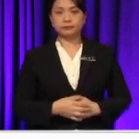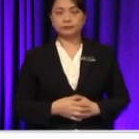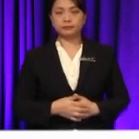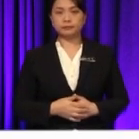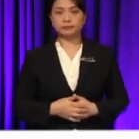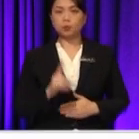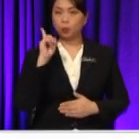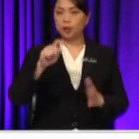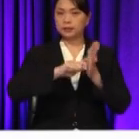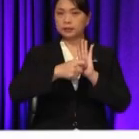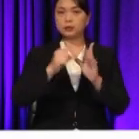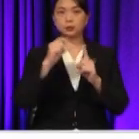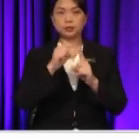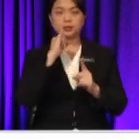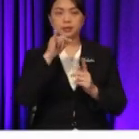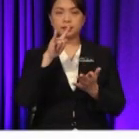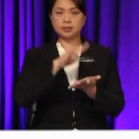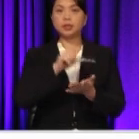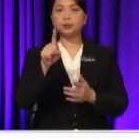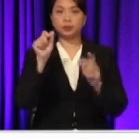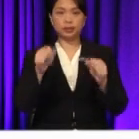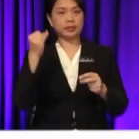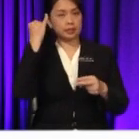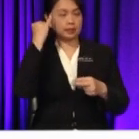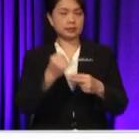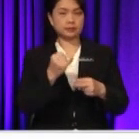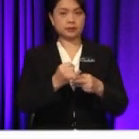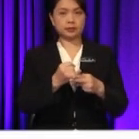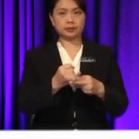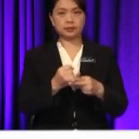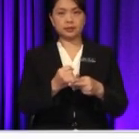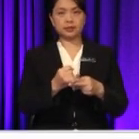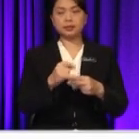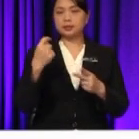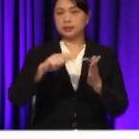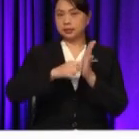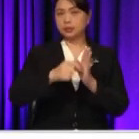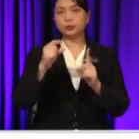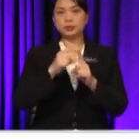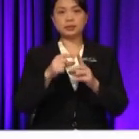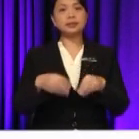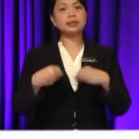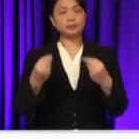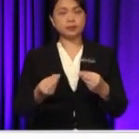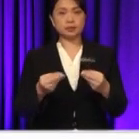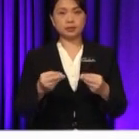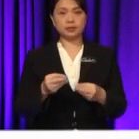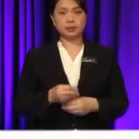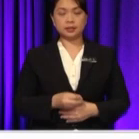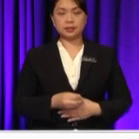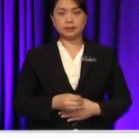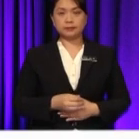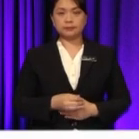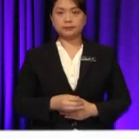one keyword about conditional is that we can identify the conditional through the keyword if. Okay, so from here, the conditional